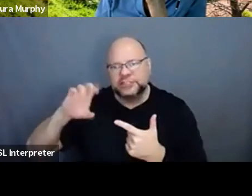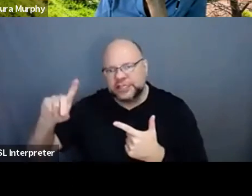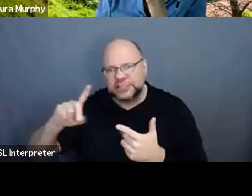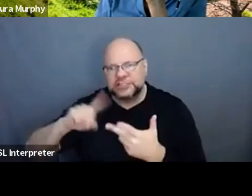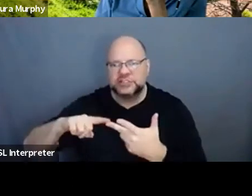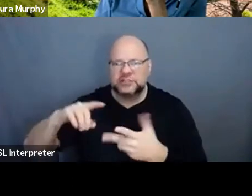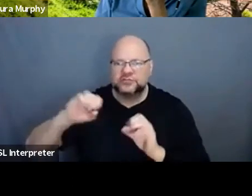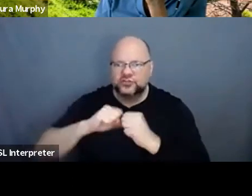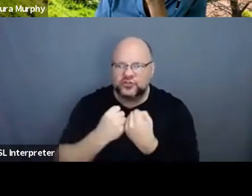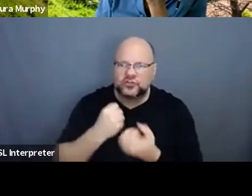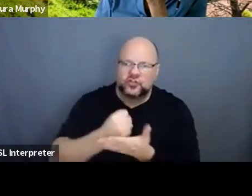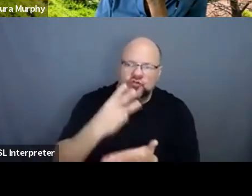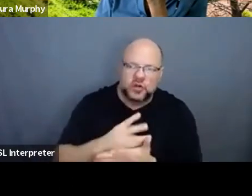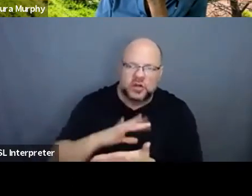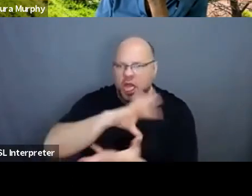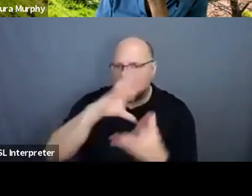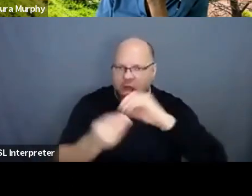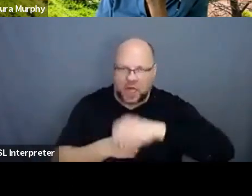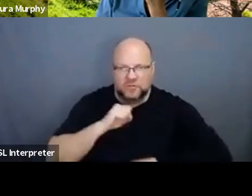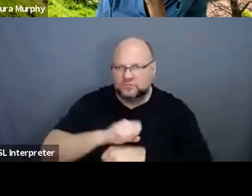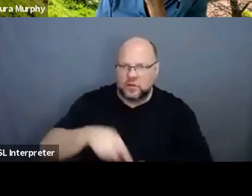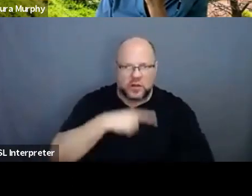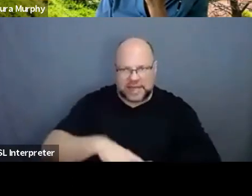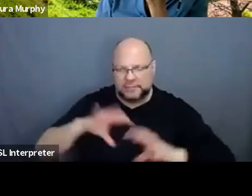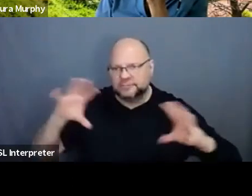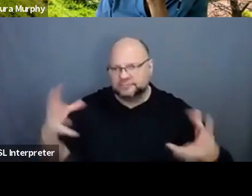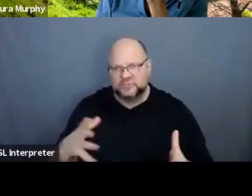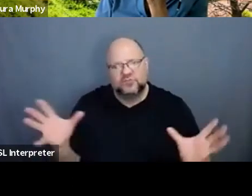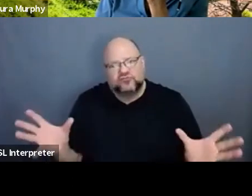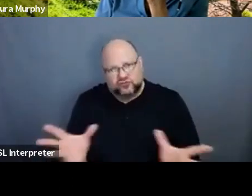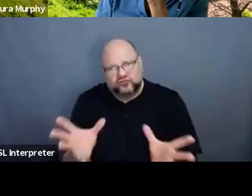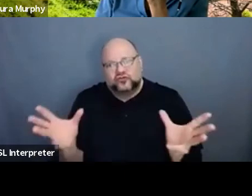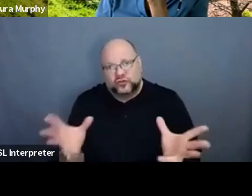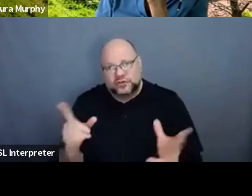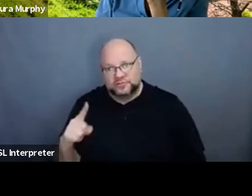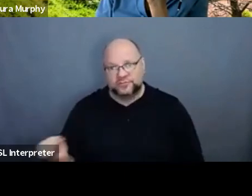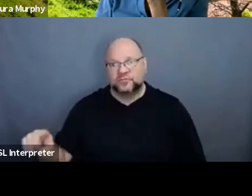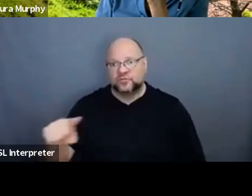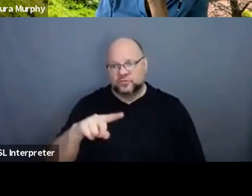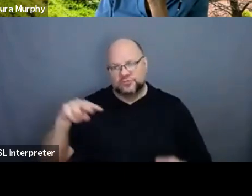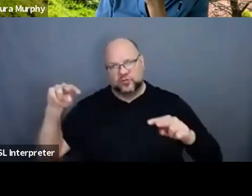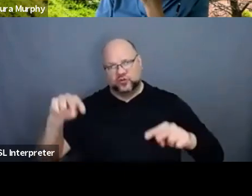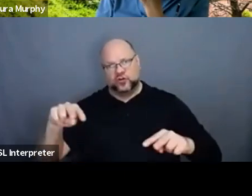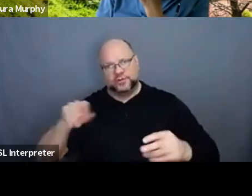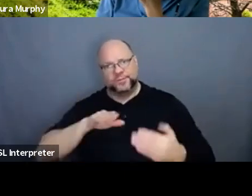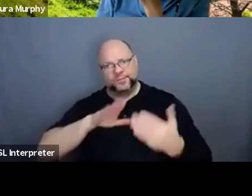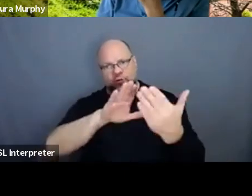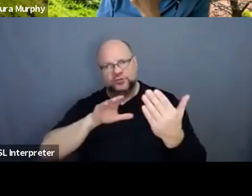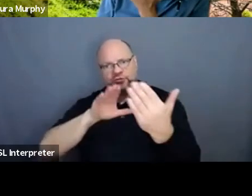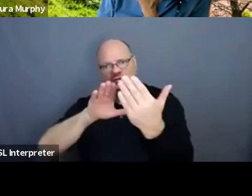work that have existed for a long time. So I would strongly encourage that you look at those approaches as